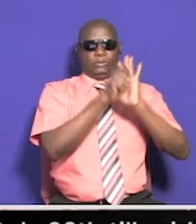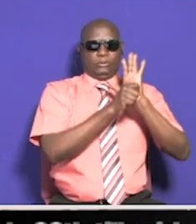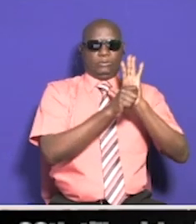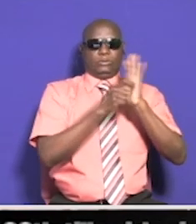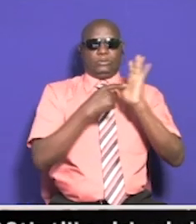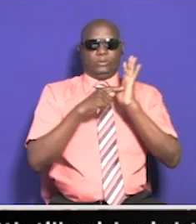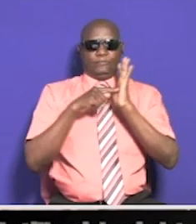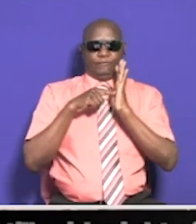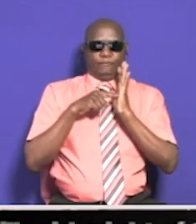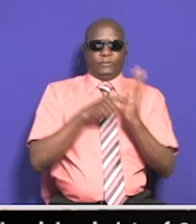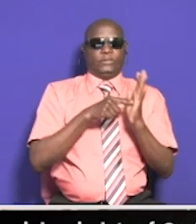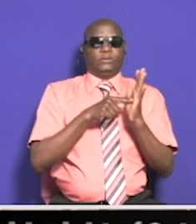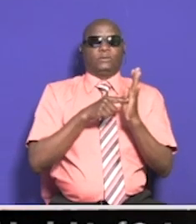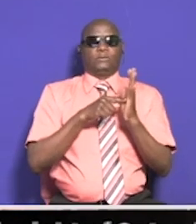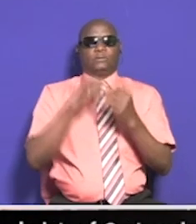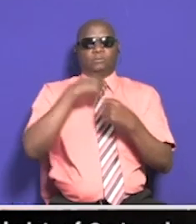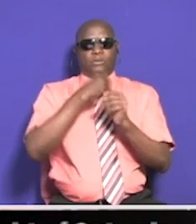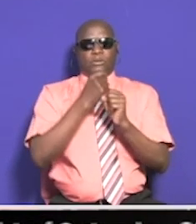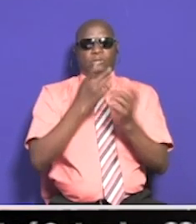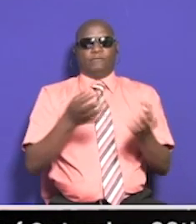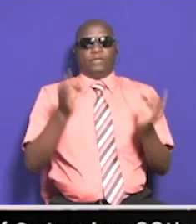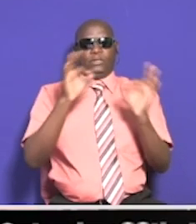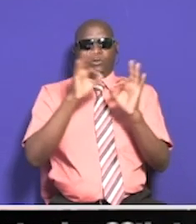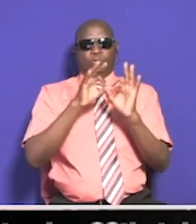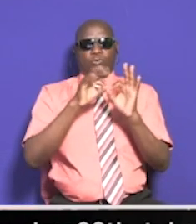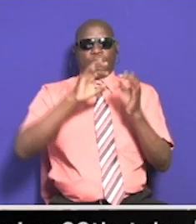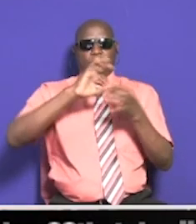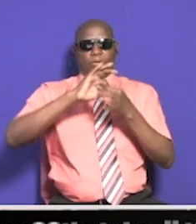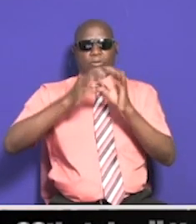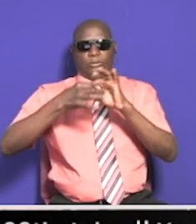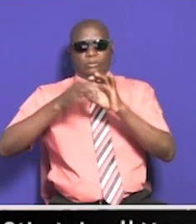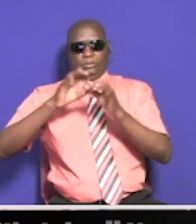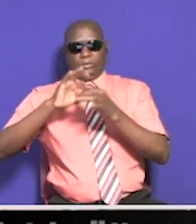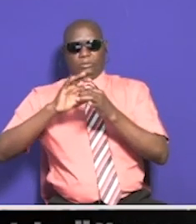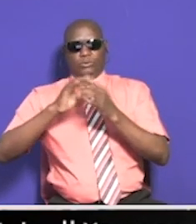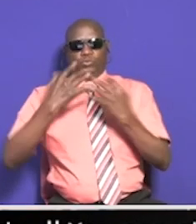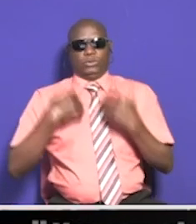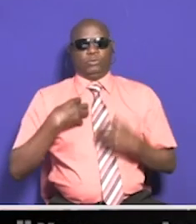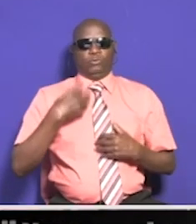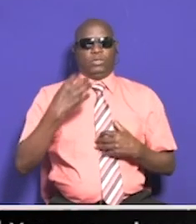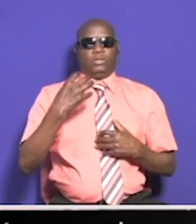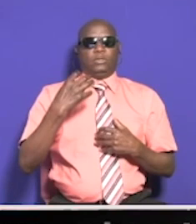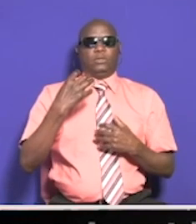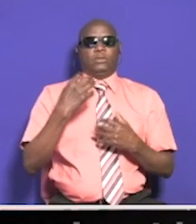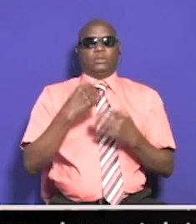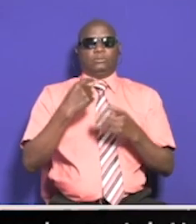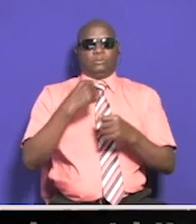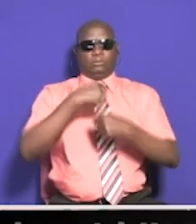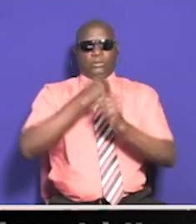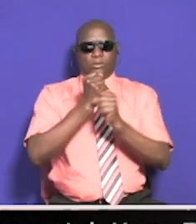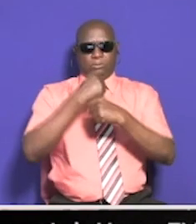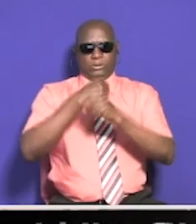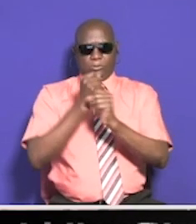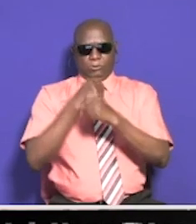the creation of value chains for enhanced wealth and employment generation. Key priorities outlined in